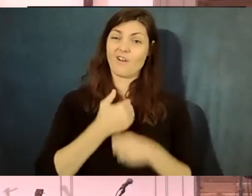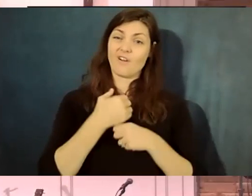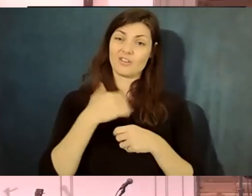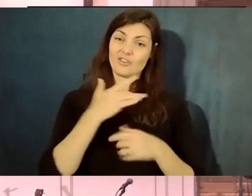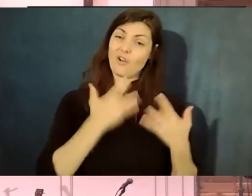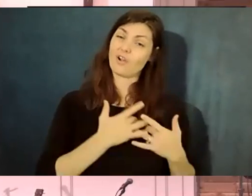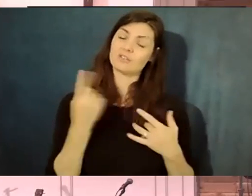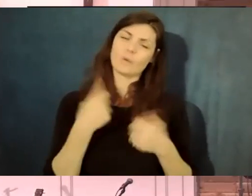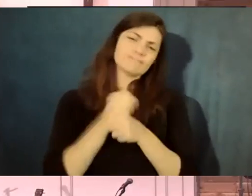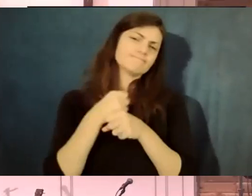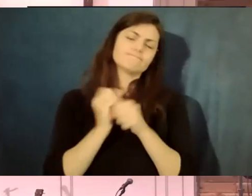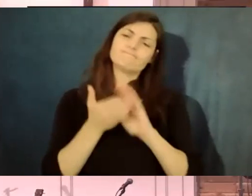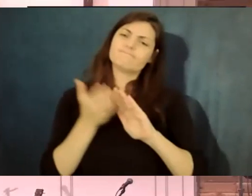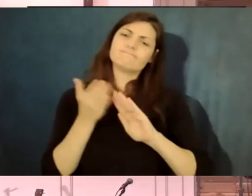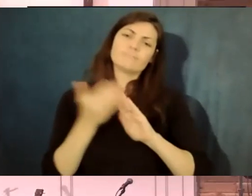to idolize.